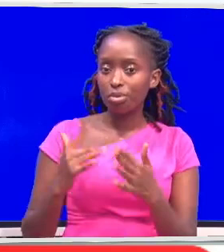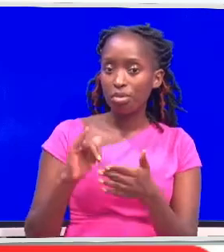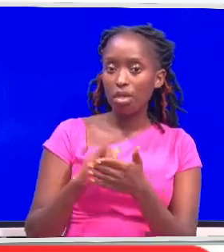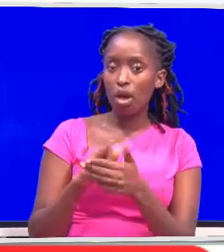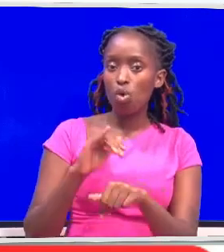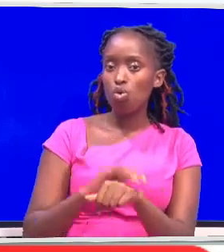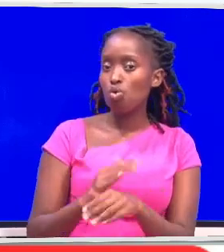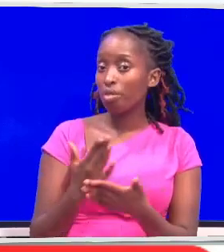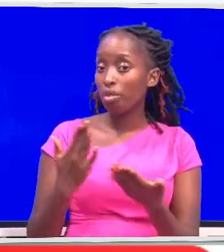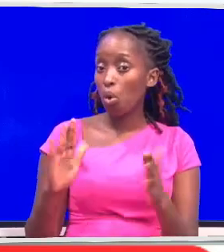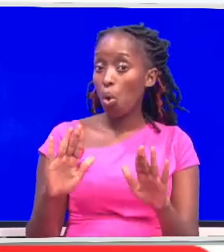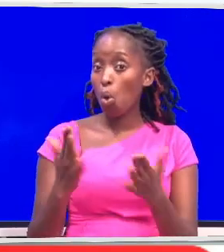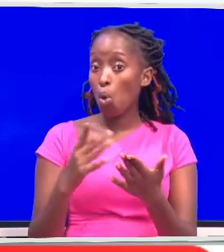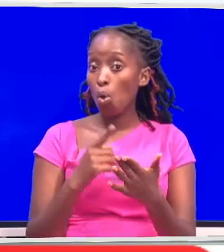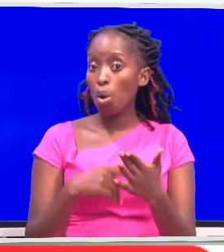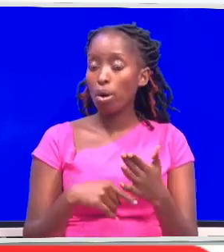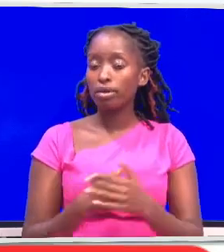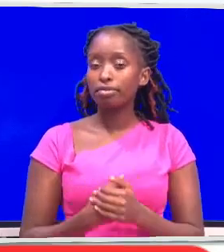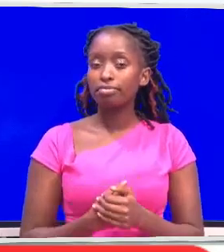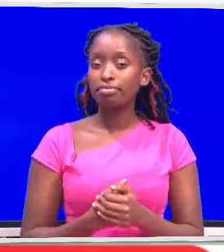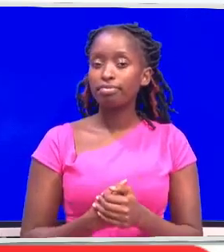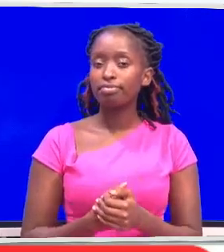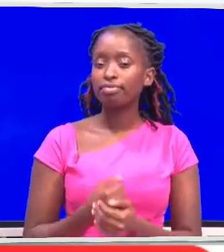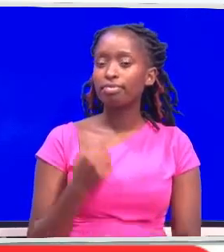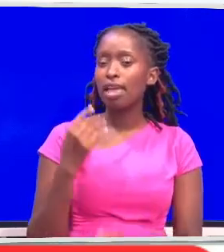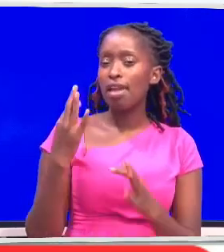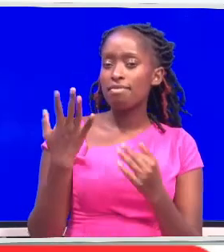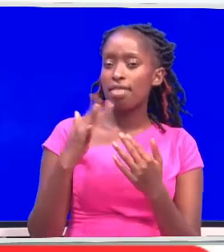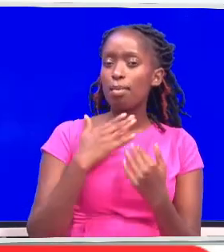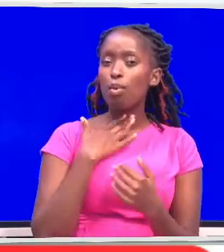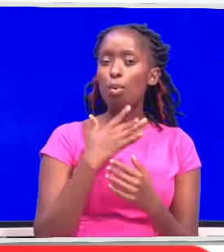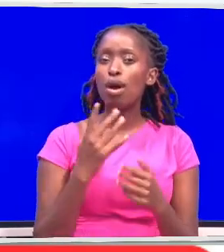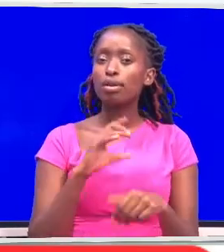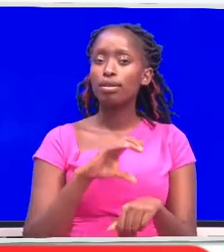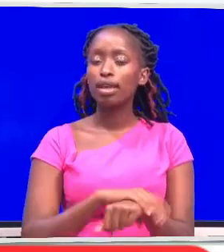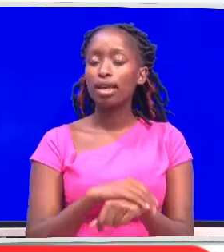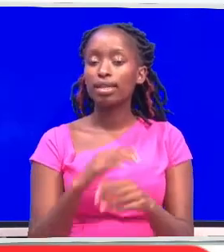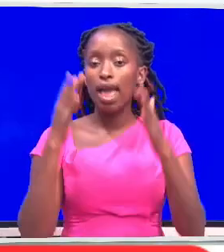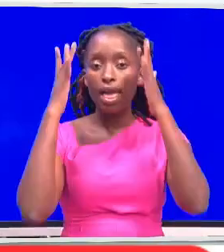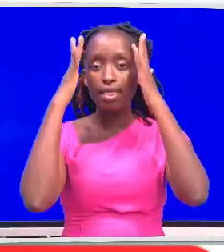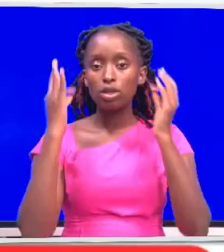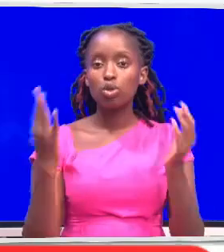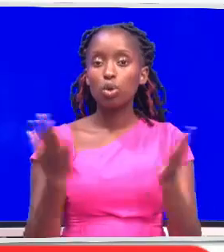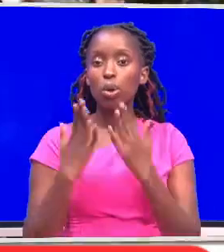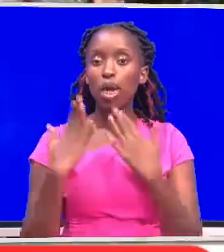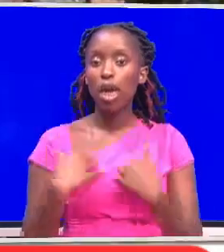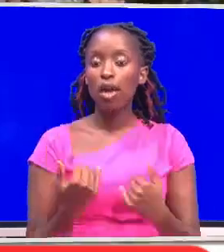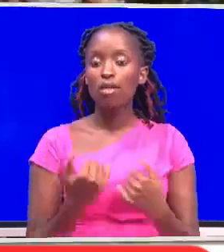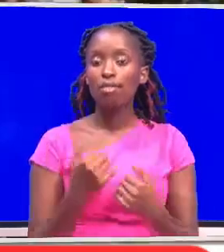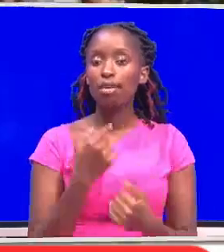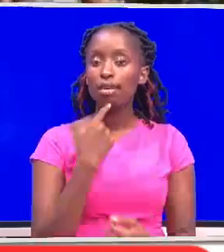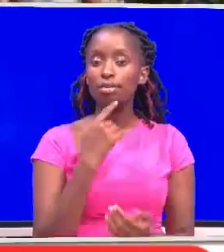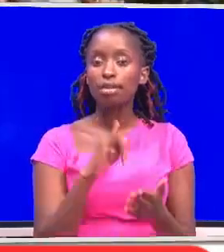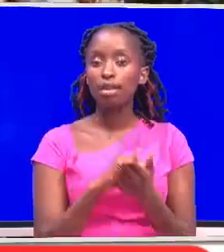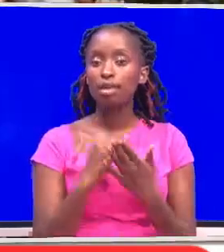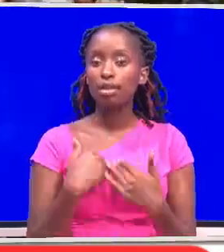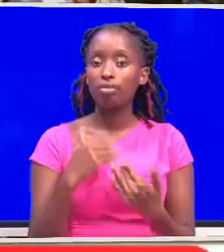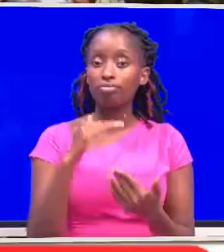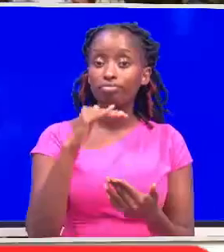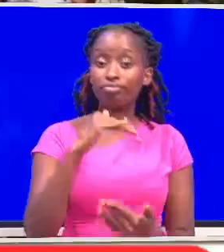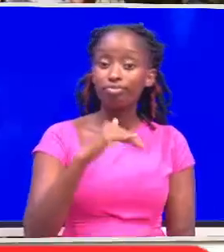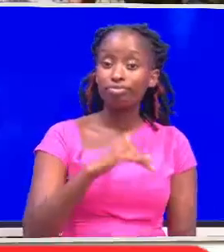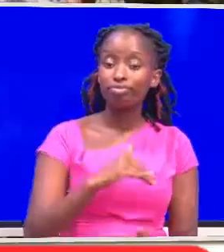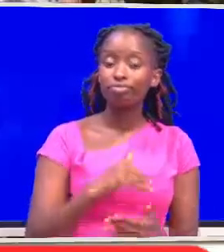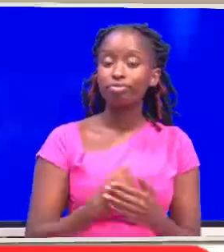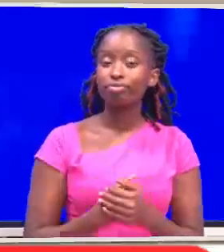organization comes to a decision where there are certain roles that are declared redundant. There are many factors